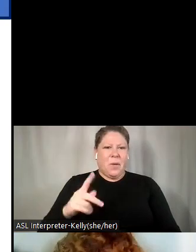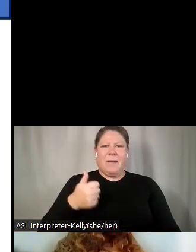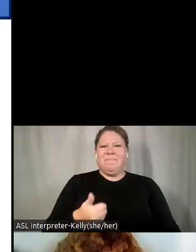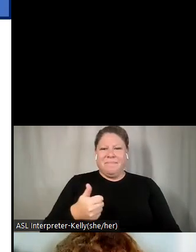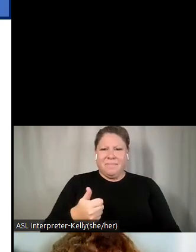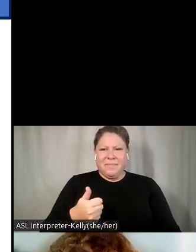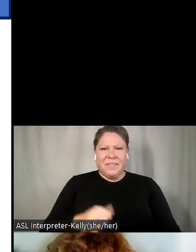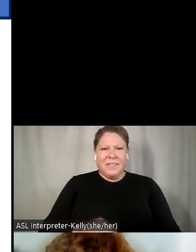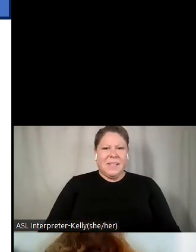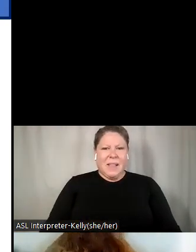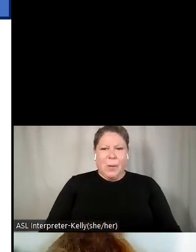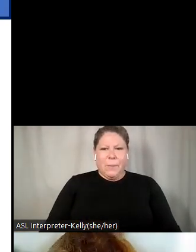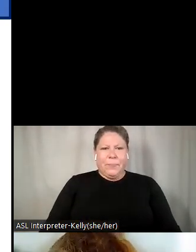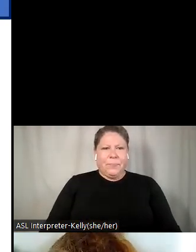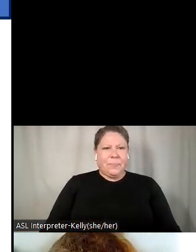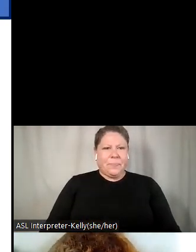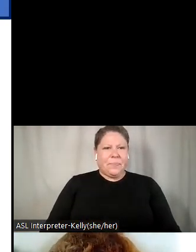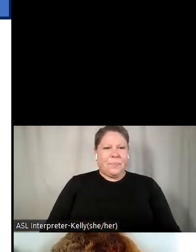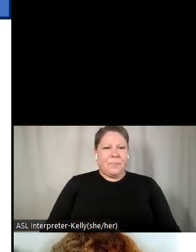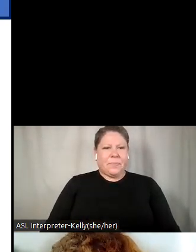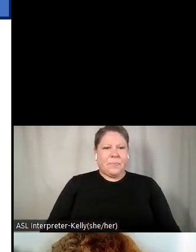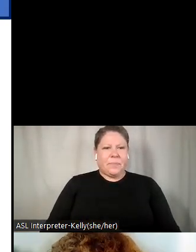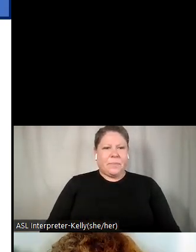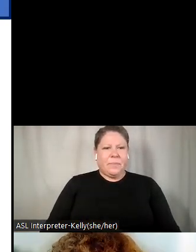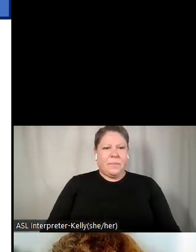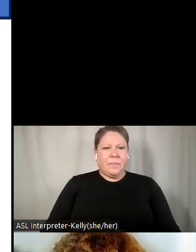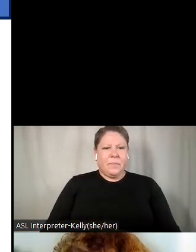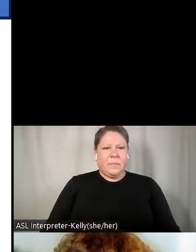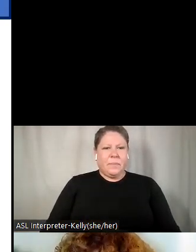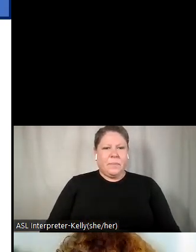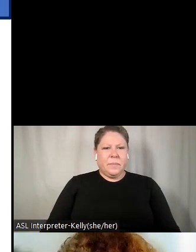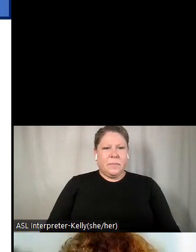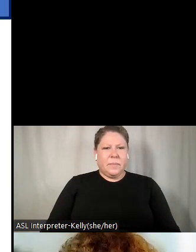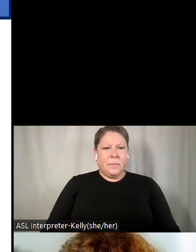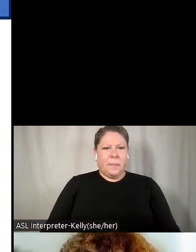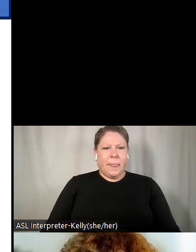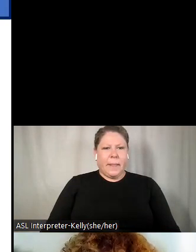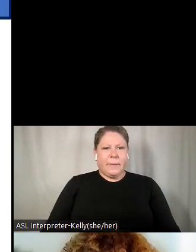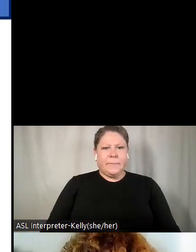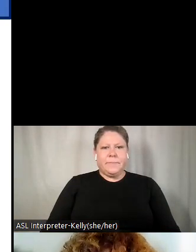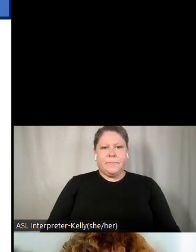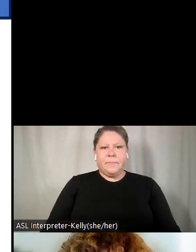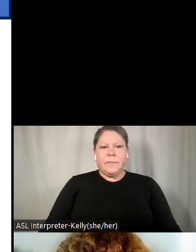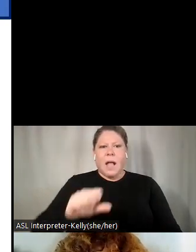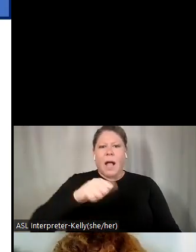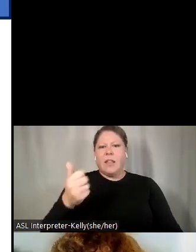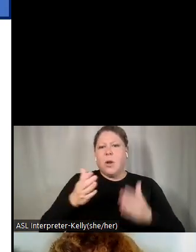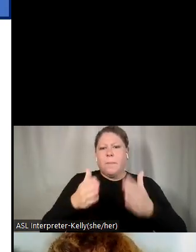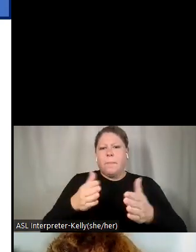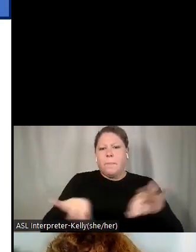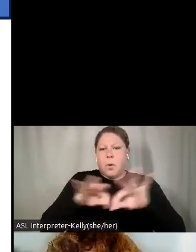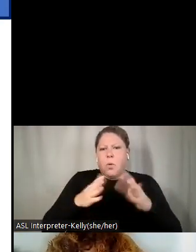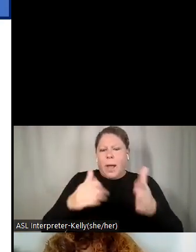There it is. Okay, perfect. So one of the, again, another key communication device that we